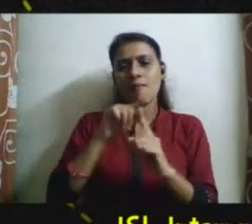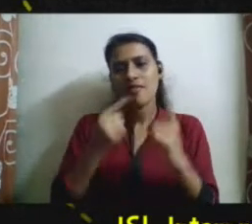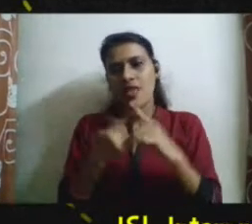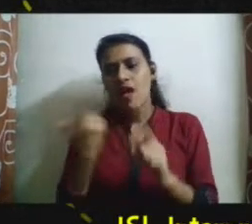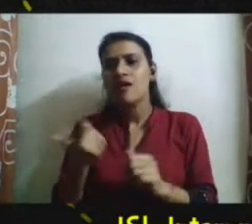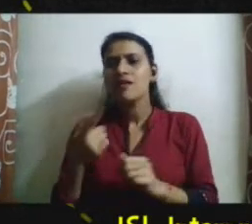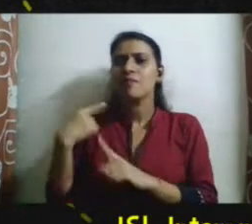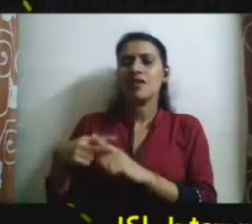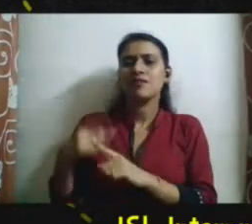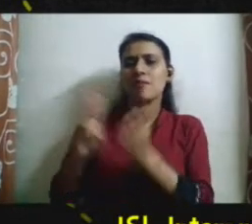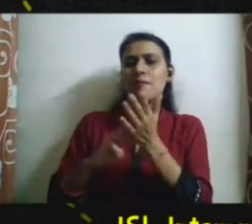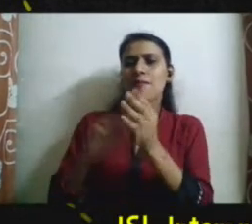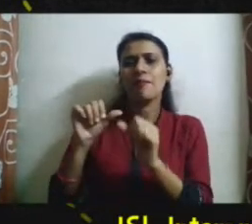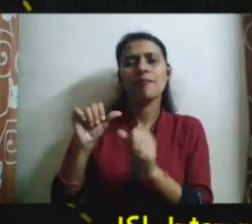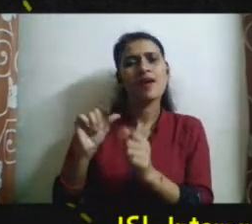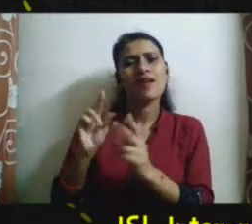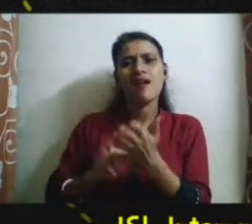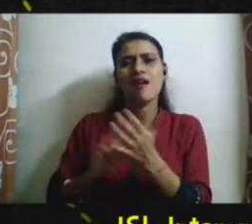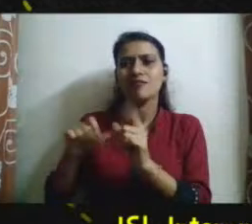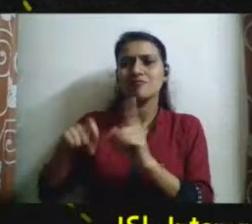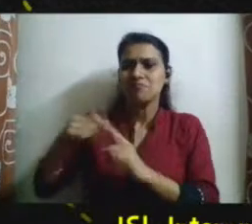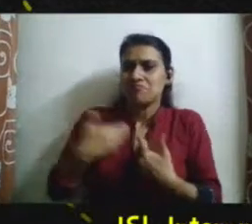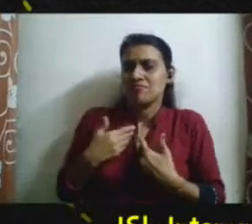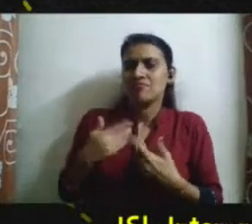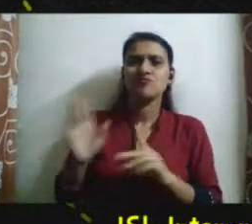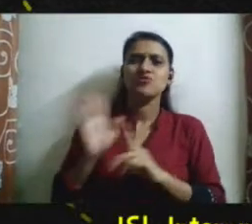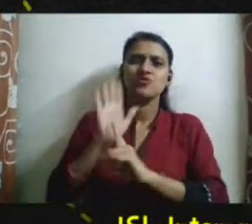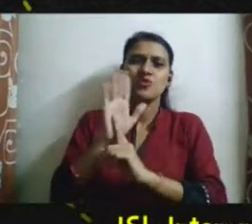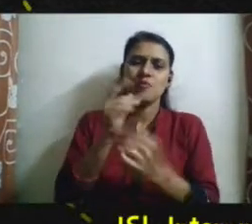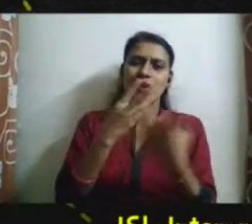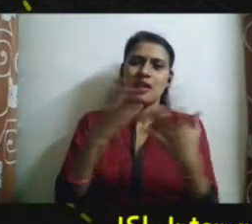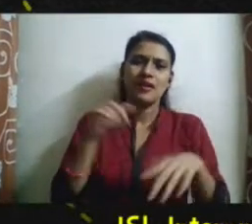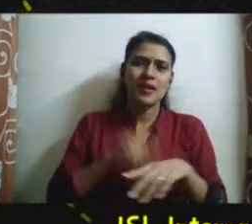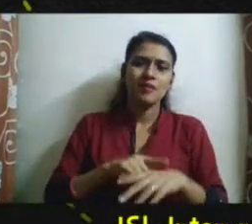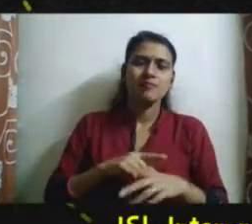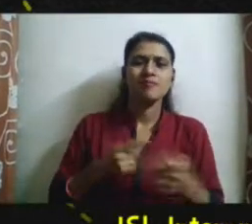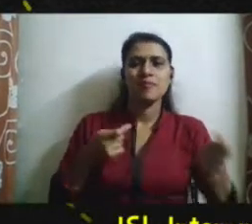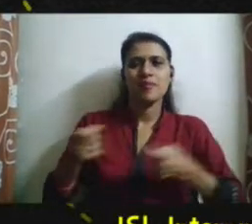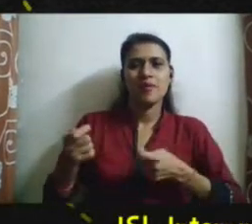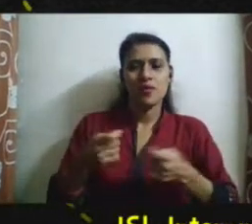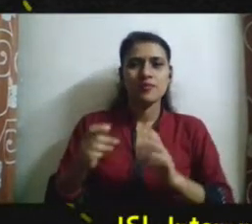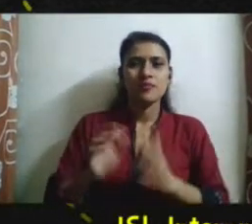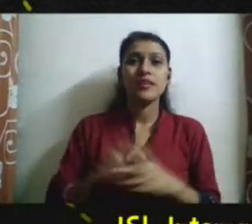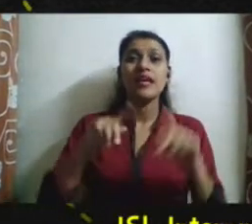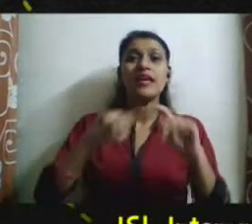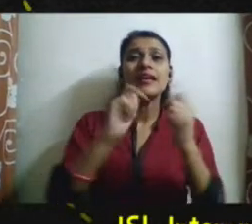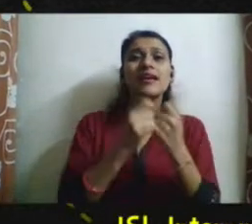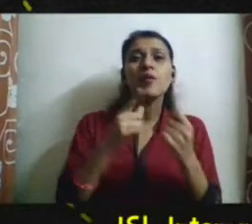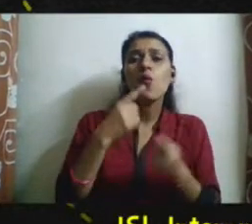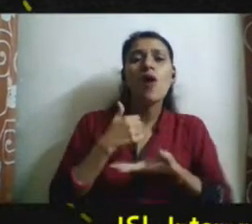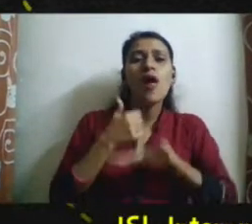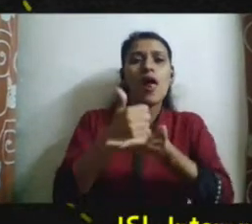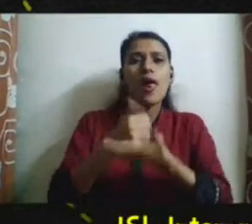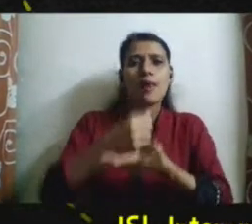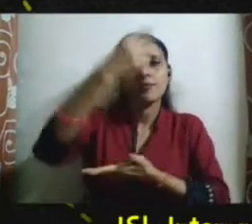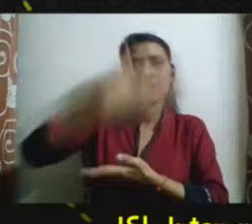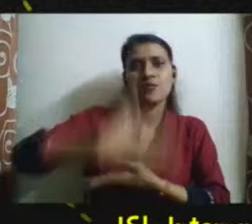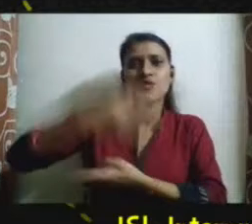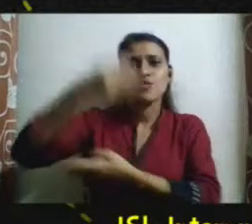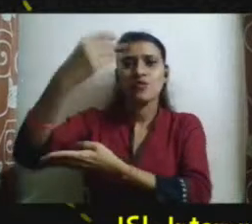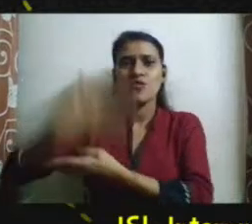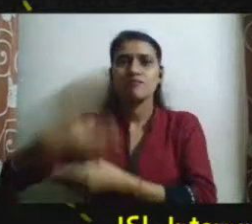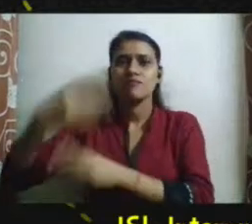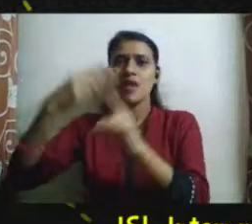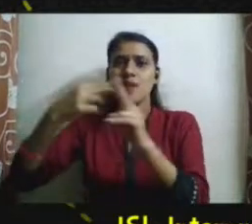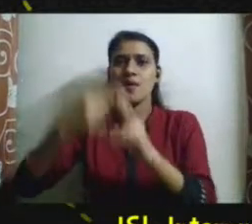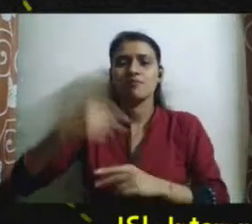perhaps so much. These are the different agencies and the teams who have been involved in helping us put together the conference, the video